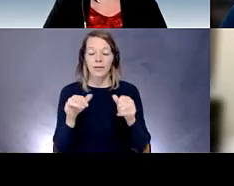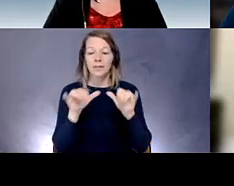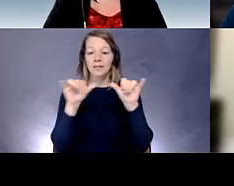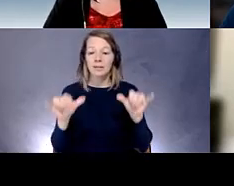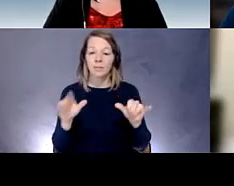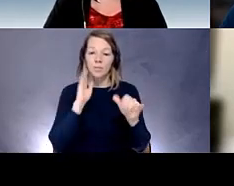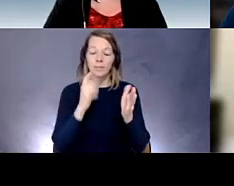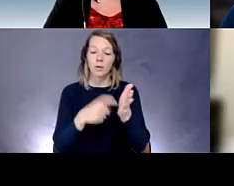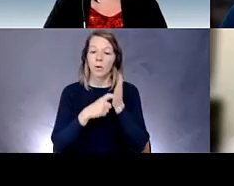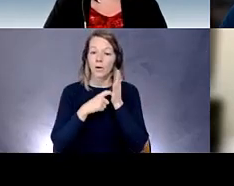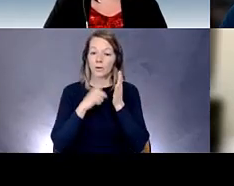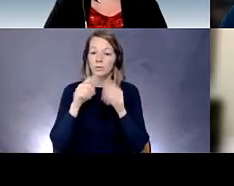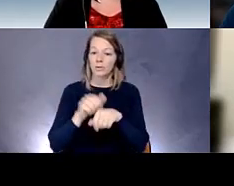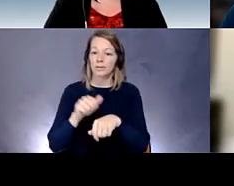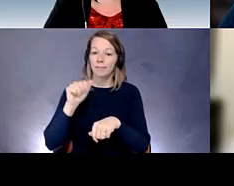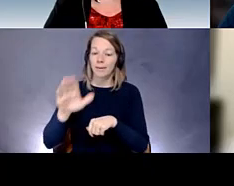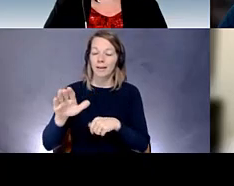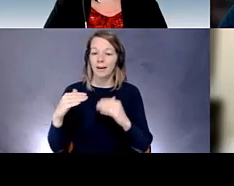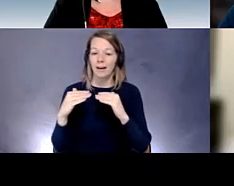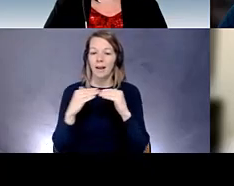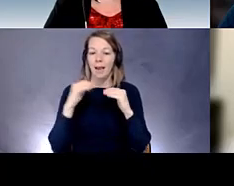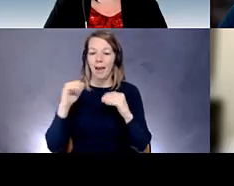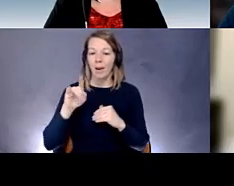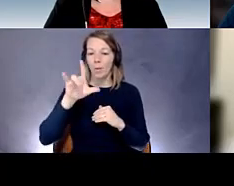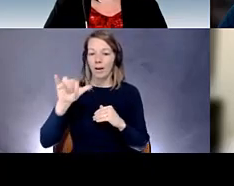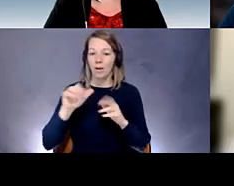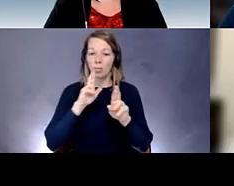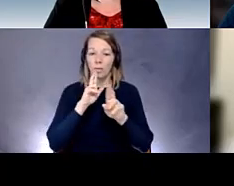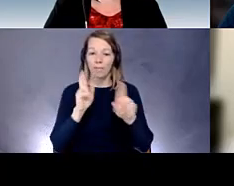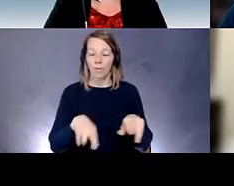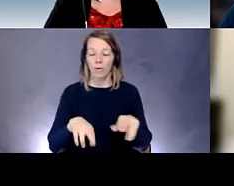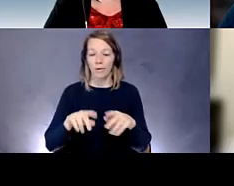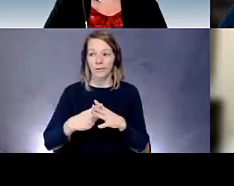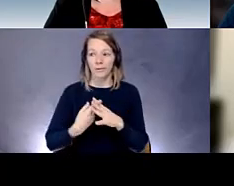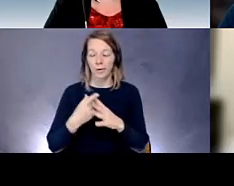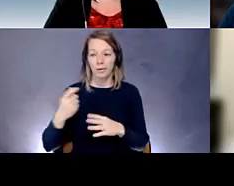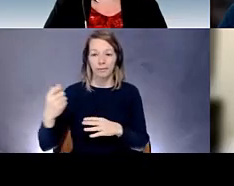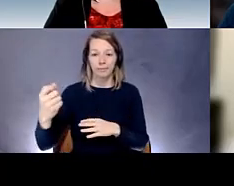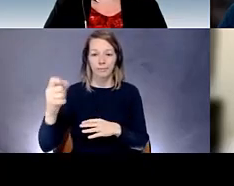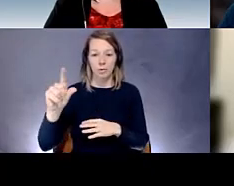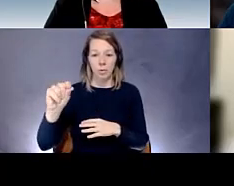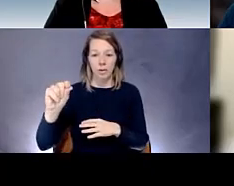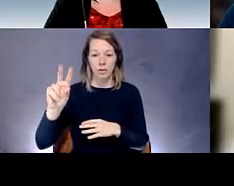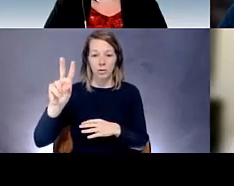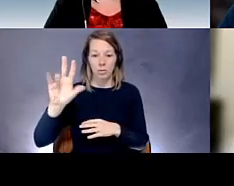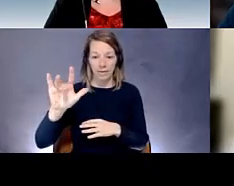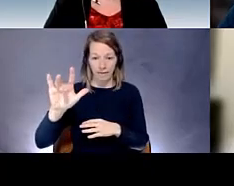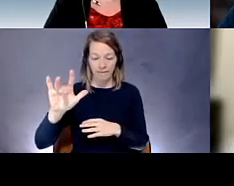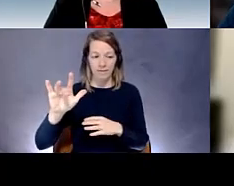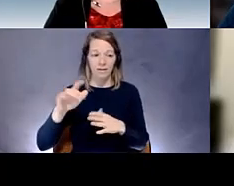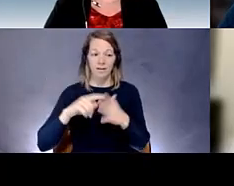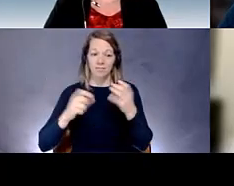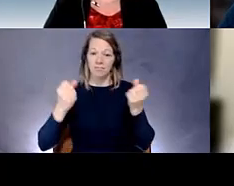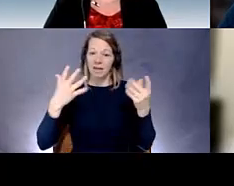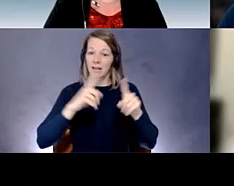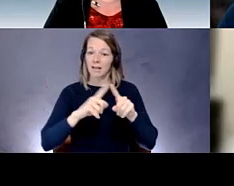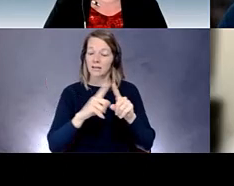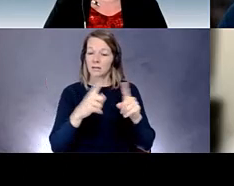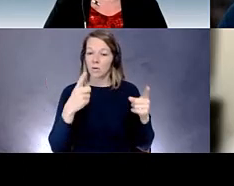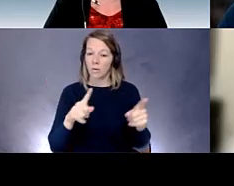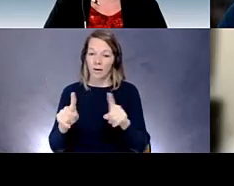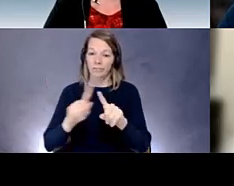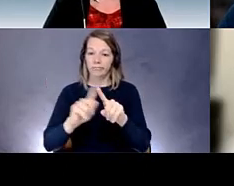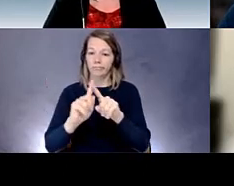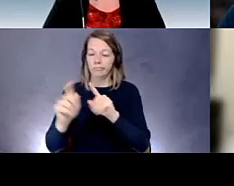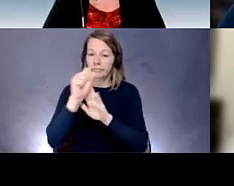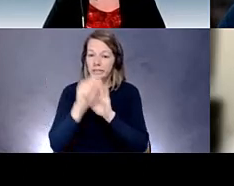be required to submit an equity report starting in 2025. So there's a lot going on in the different